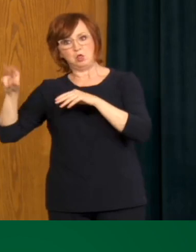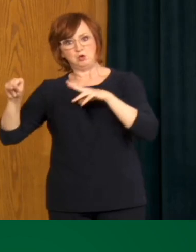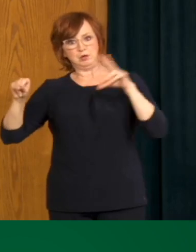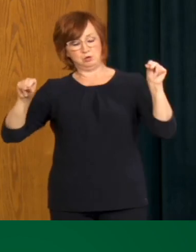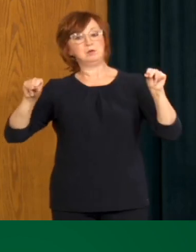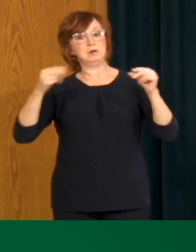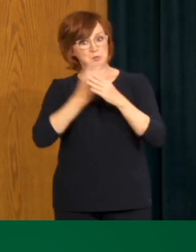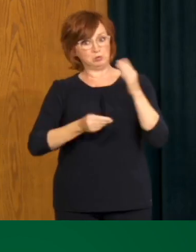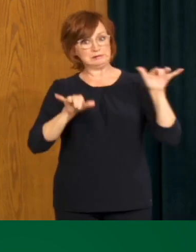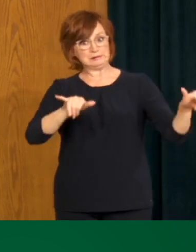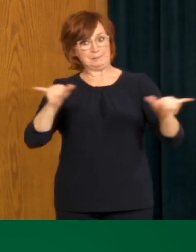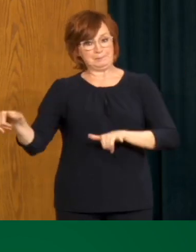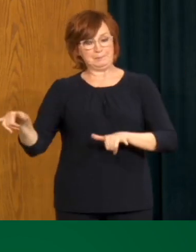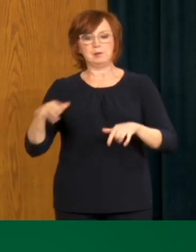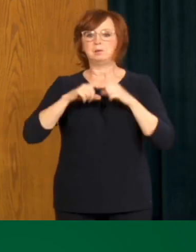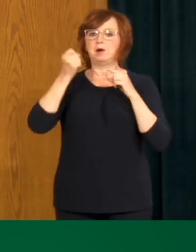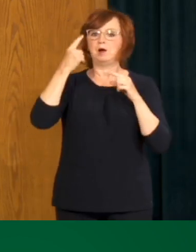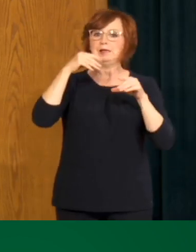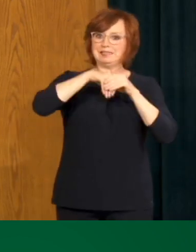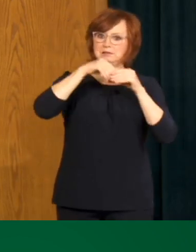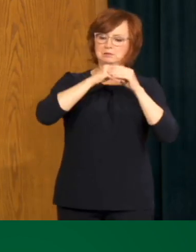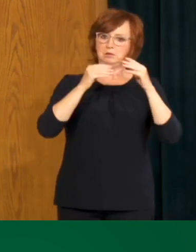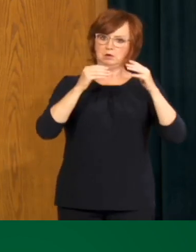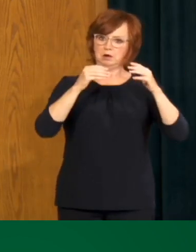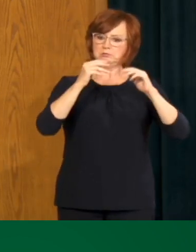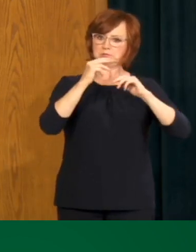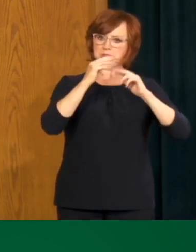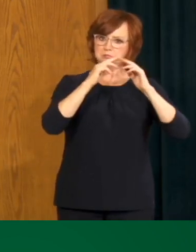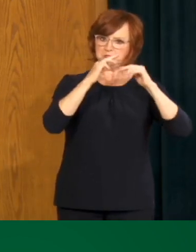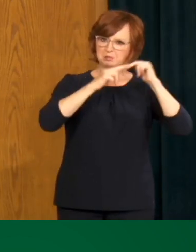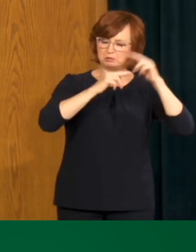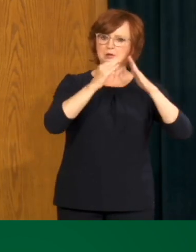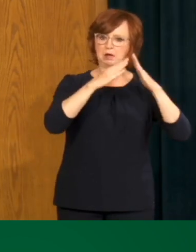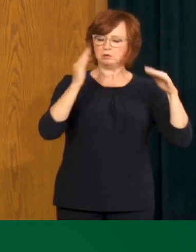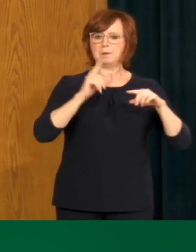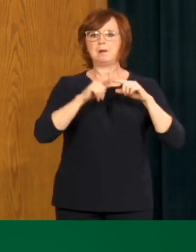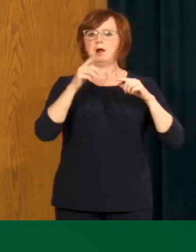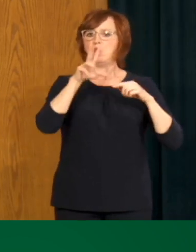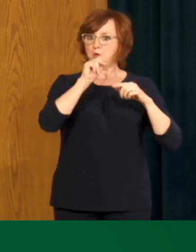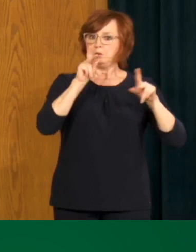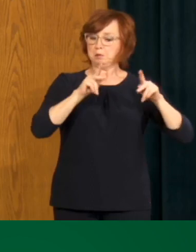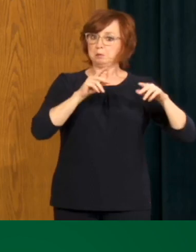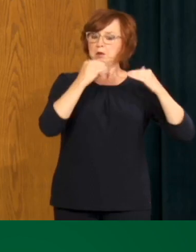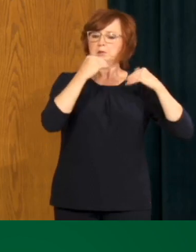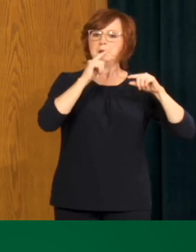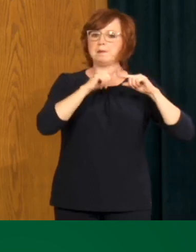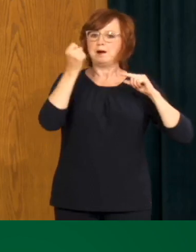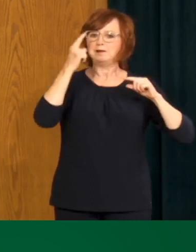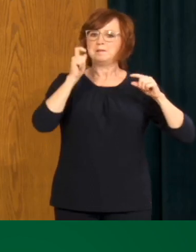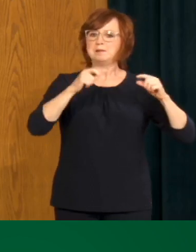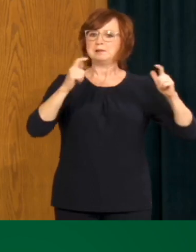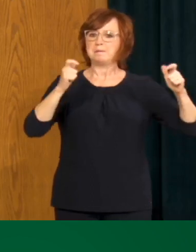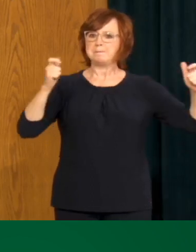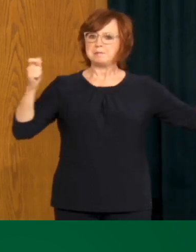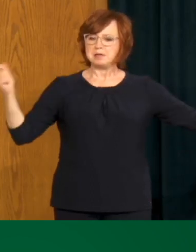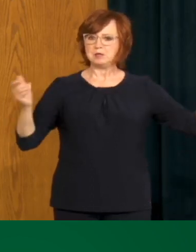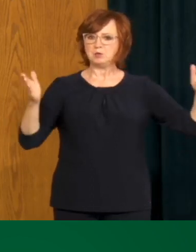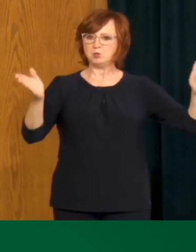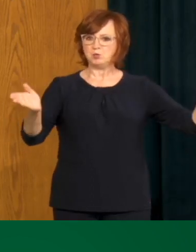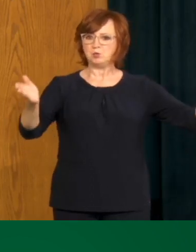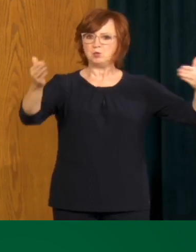with the increased gathering size, we will still have to have enough space to maintain proper physical